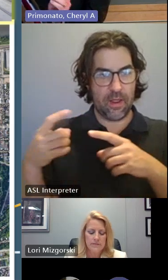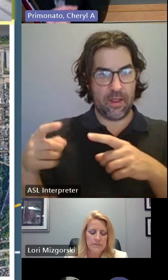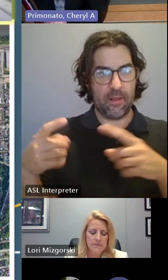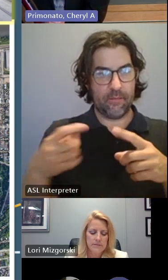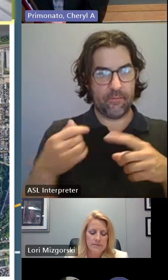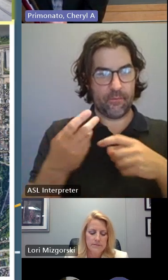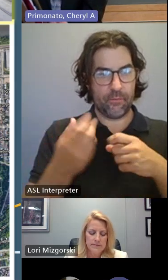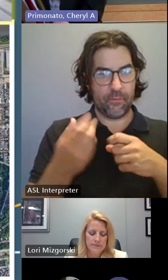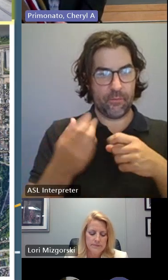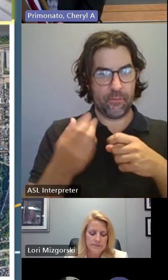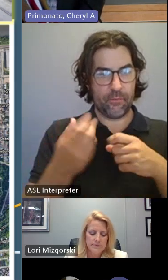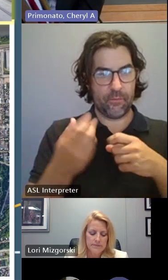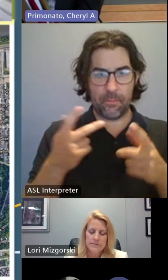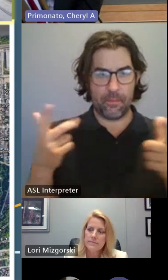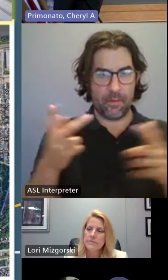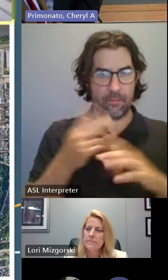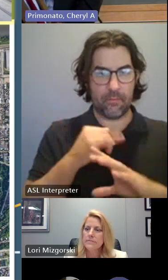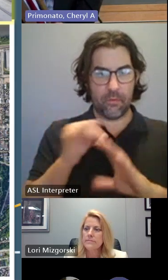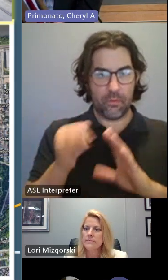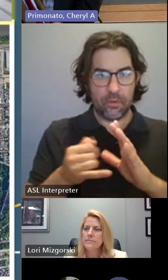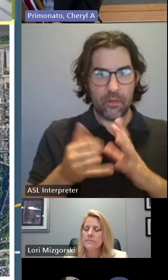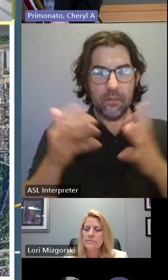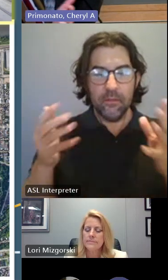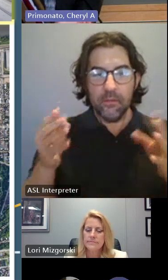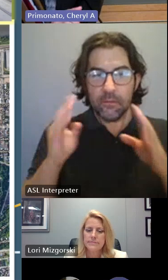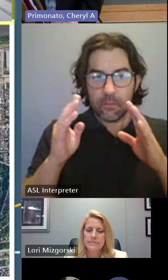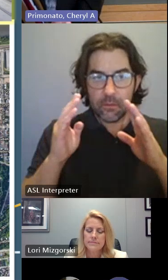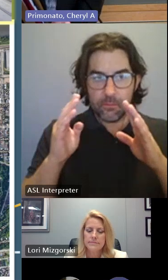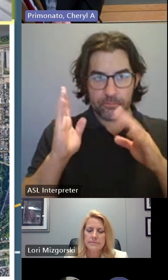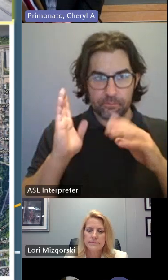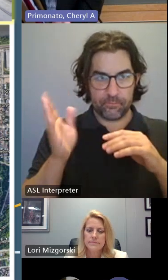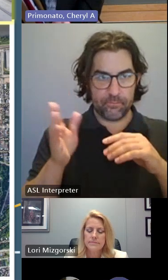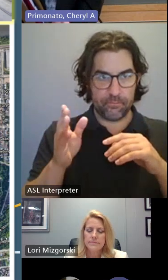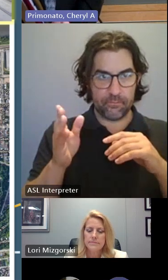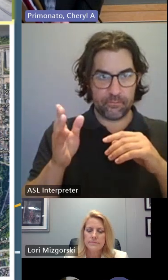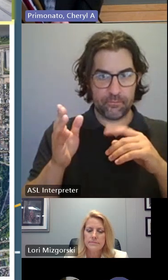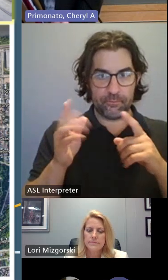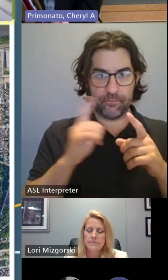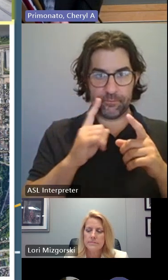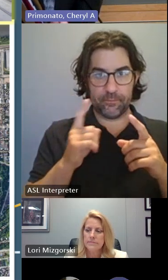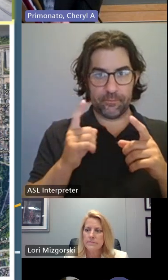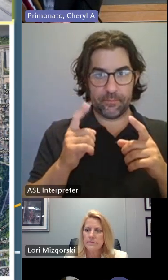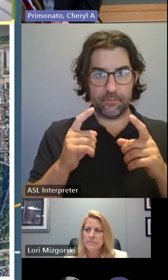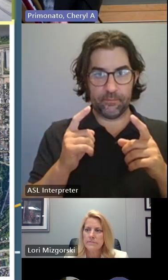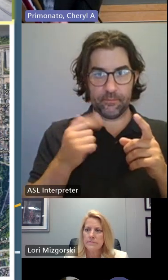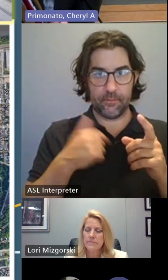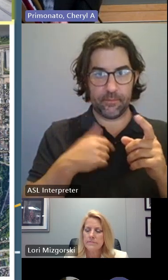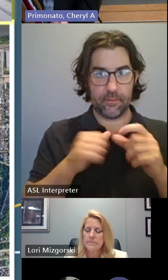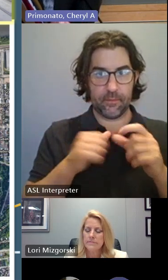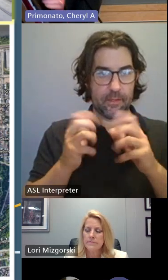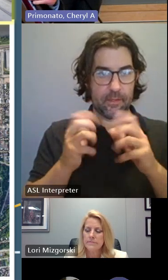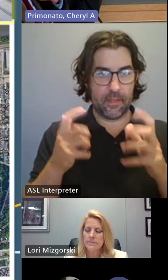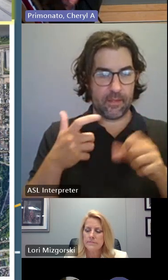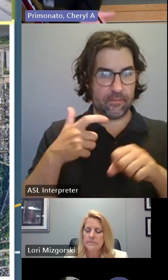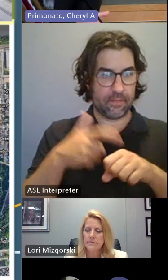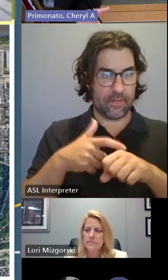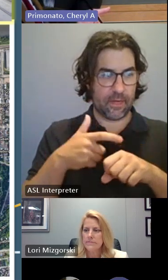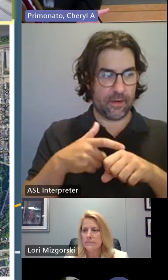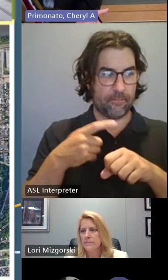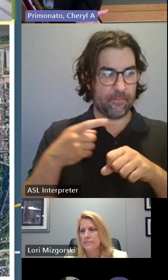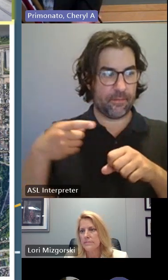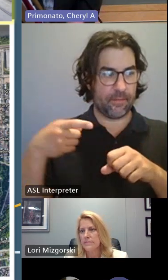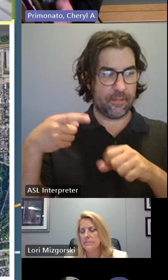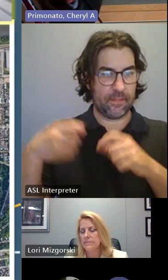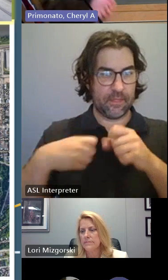is one of these big projects, so it's going to get a lot of attention. And we just, we'll take a lot of time over the latter half of this year to